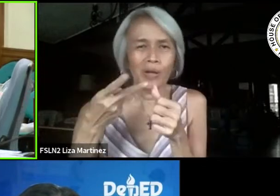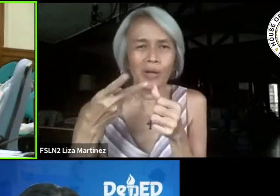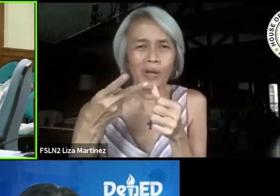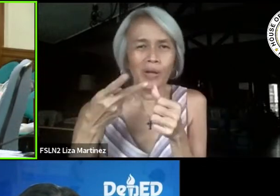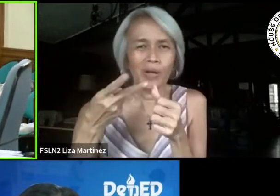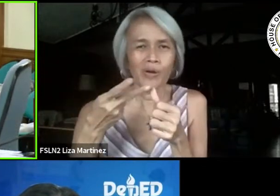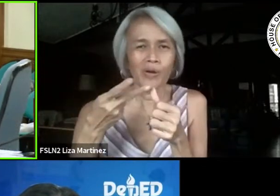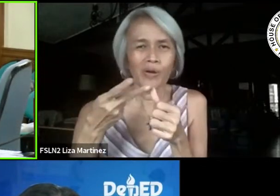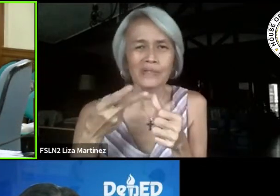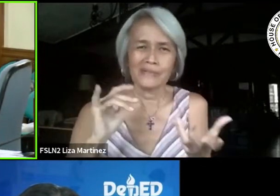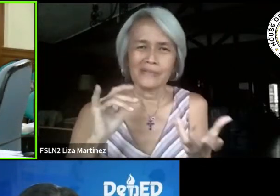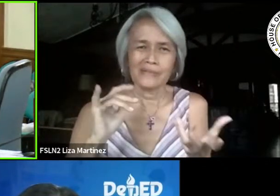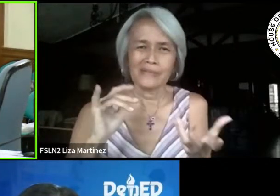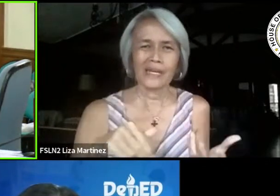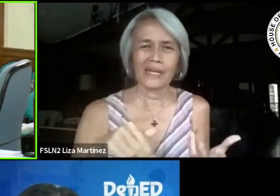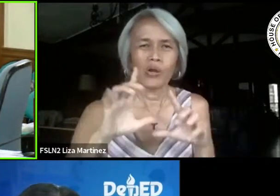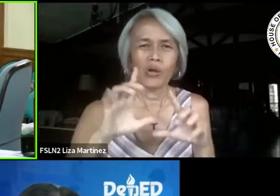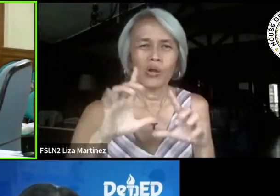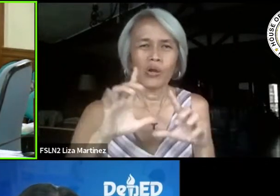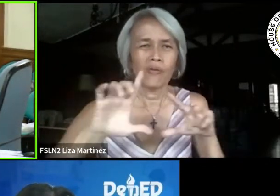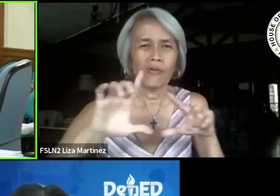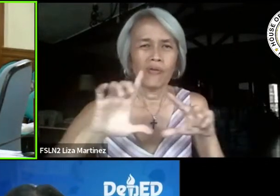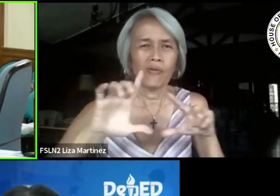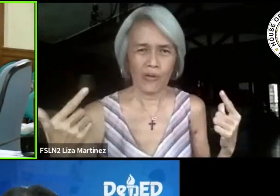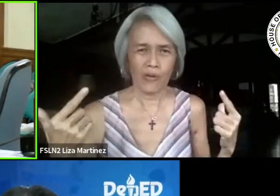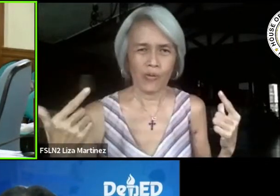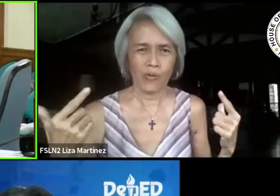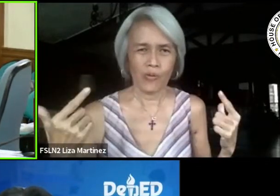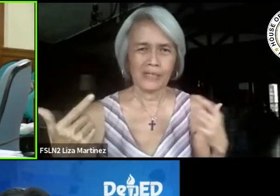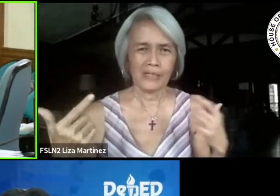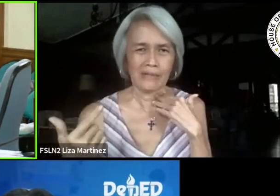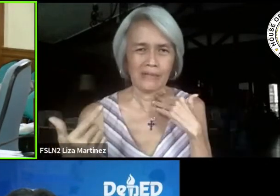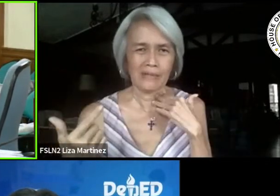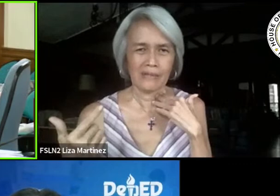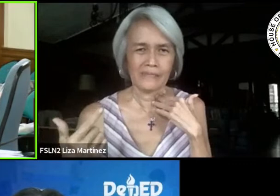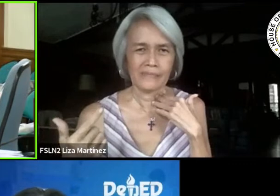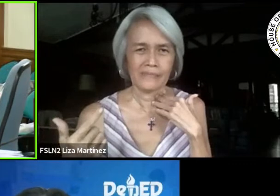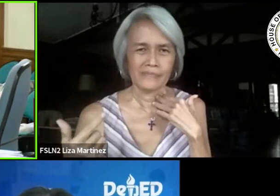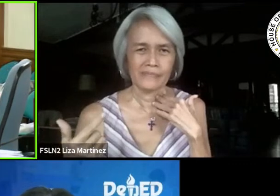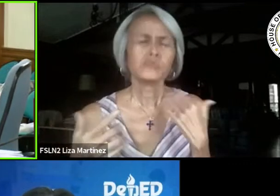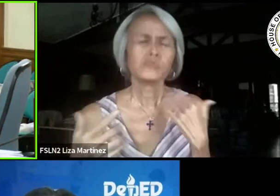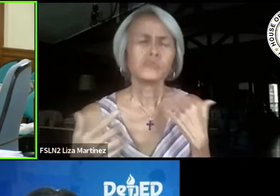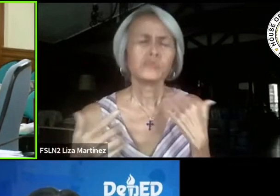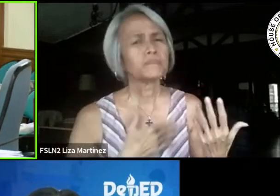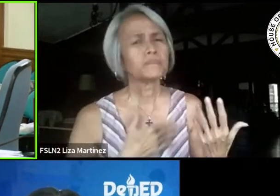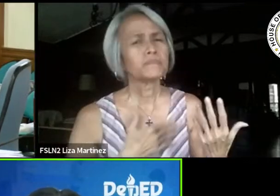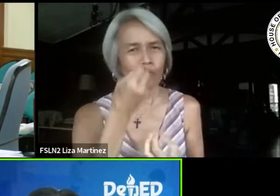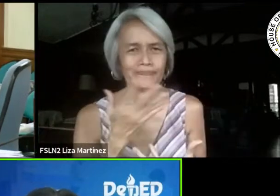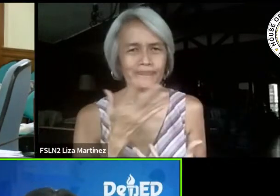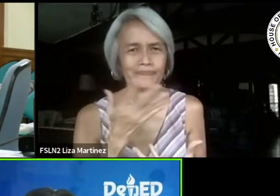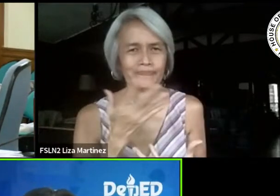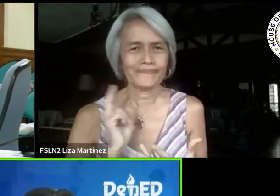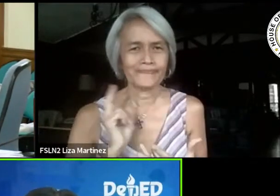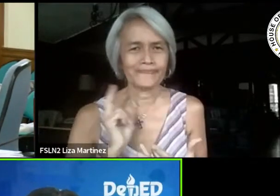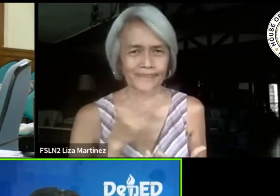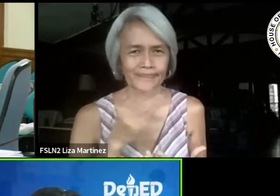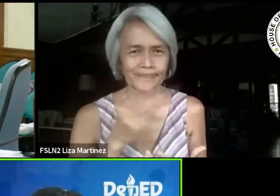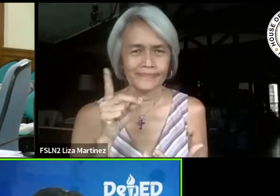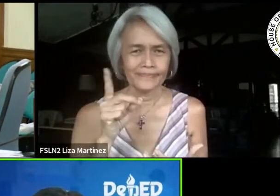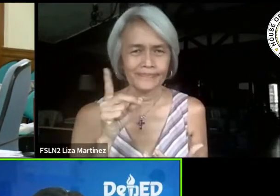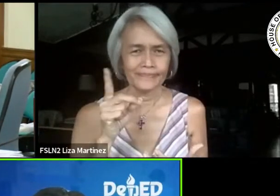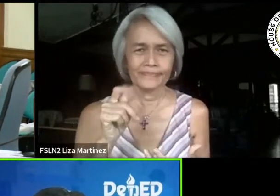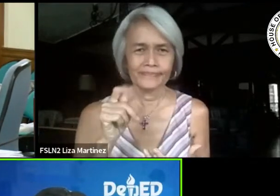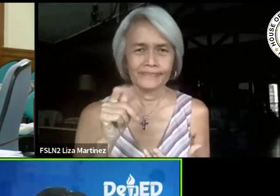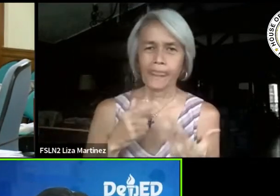this issue, ano, Ma'am Torio. Kung ano lang, ano, kung meron, o ano, please provide the committee also. Yeah, oh. Yes, Mr.